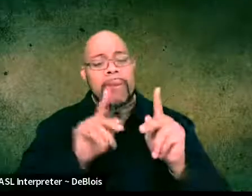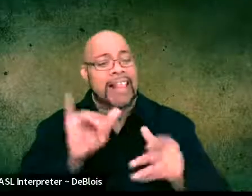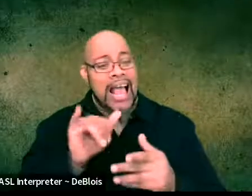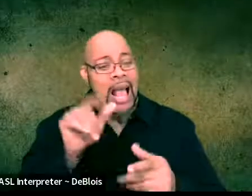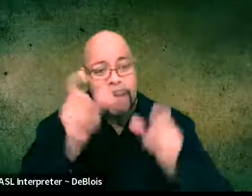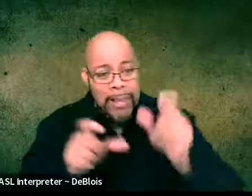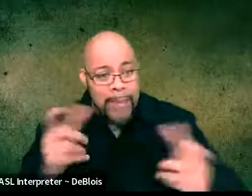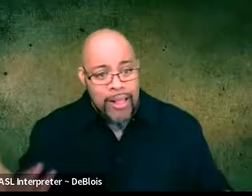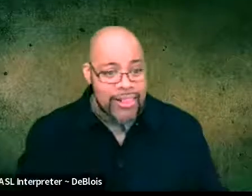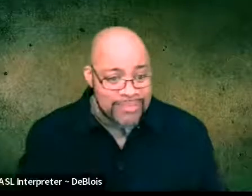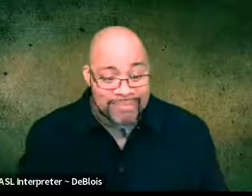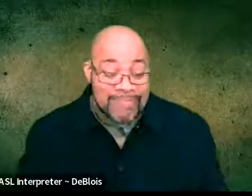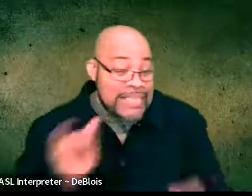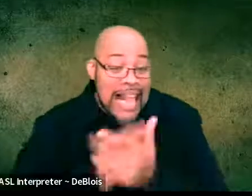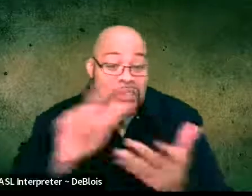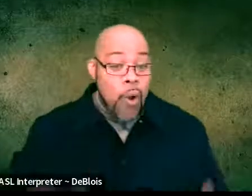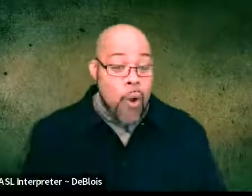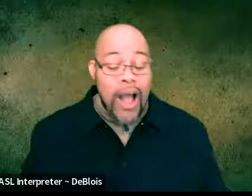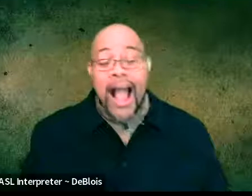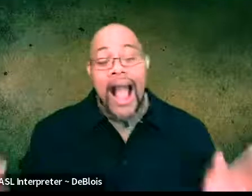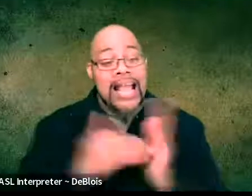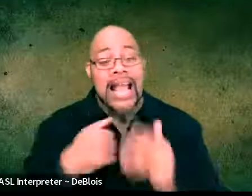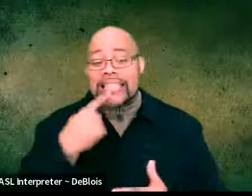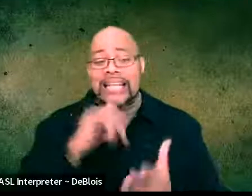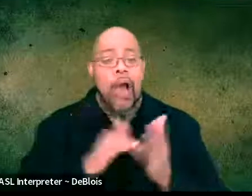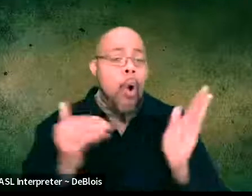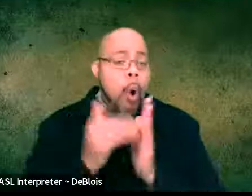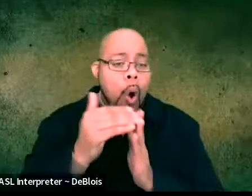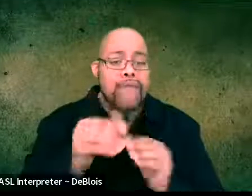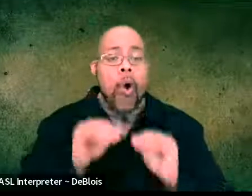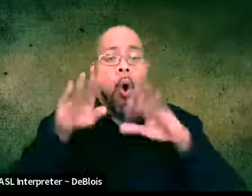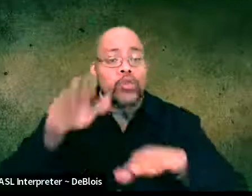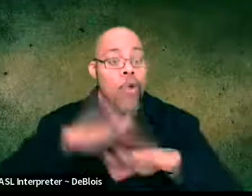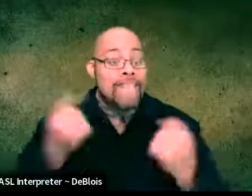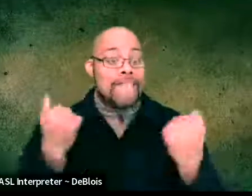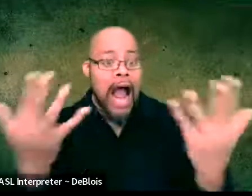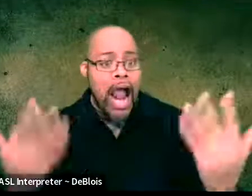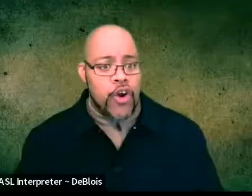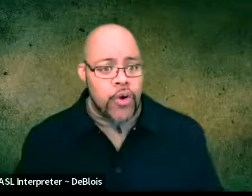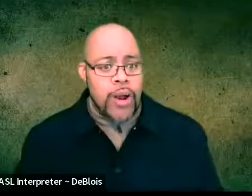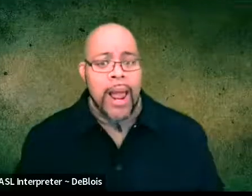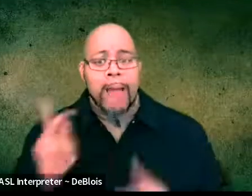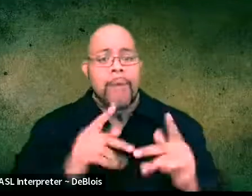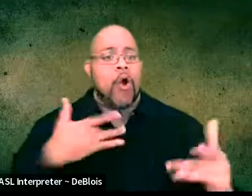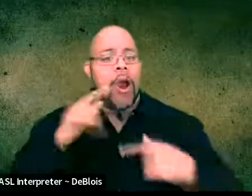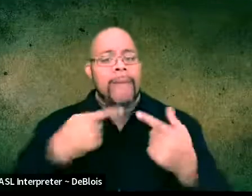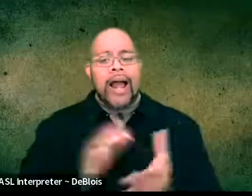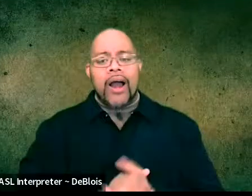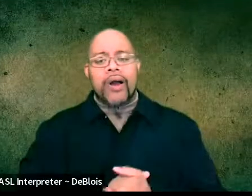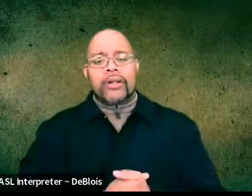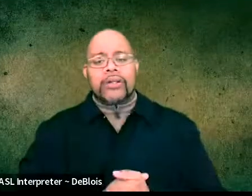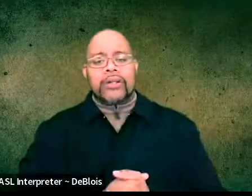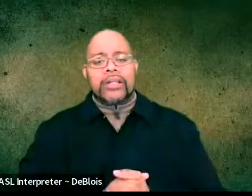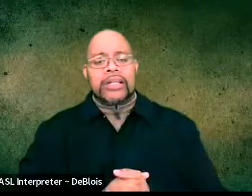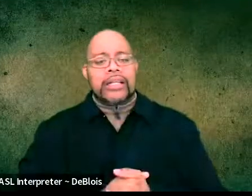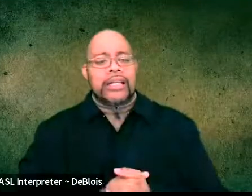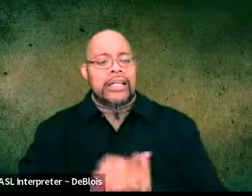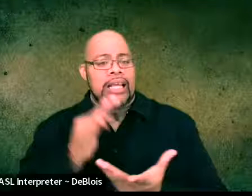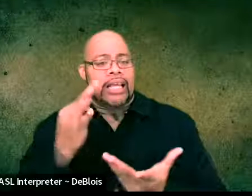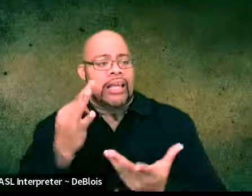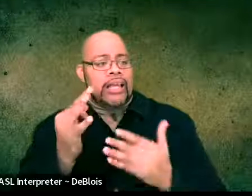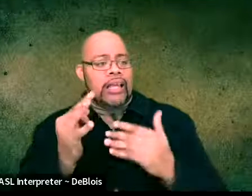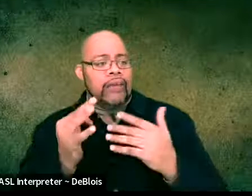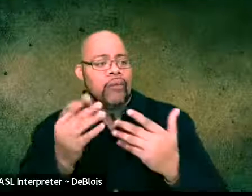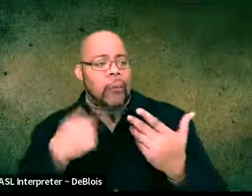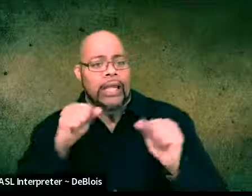people. That's it. Again, I've said it so many times, the ocean is on fire and people worry about if we can swim or stuff like